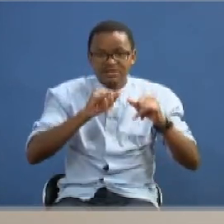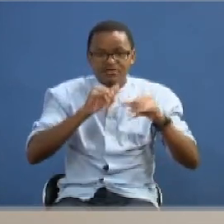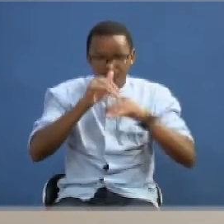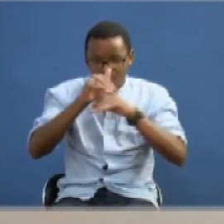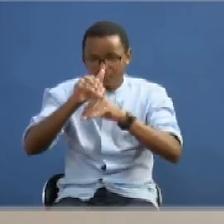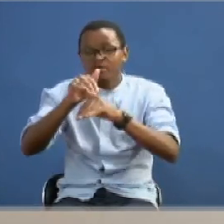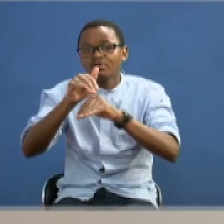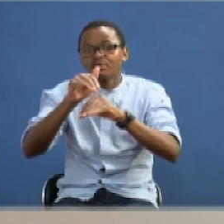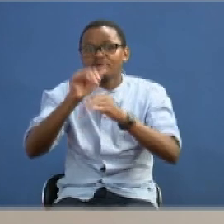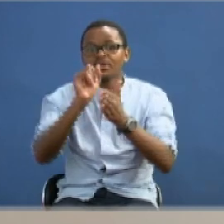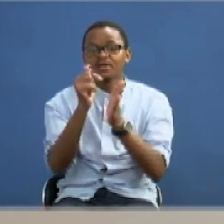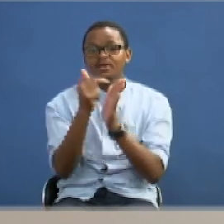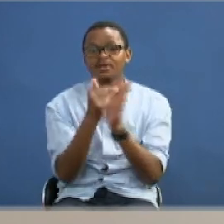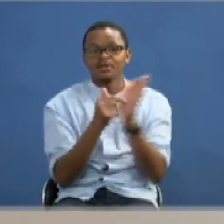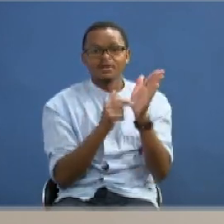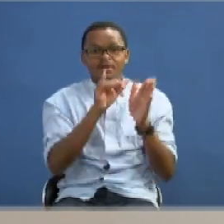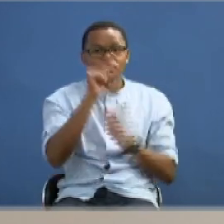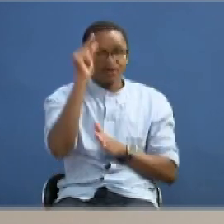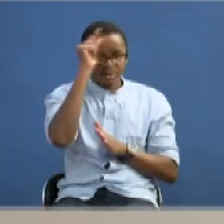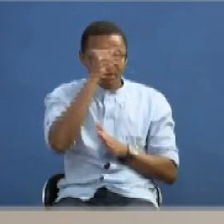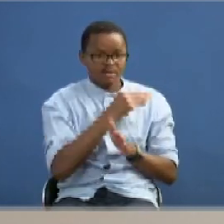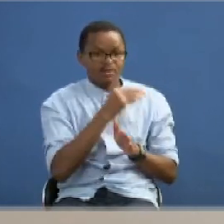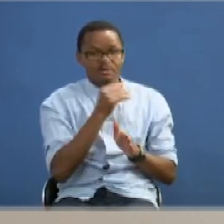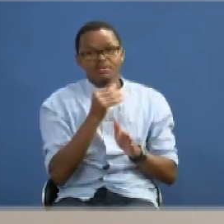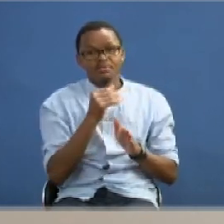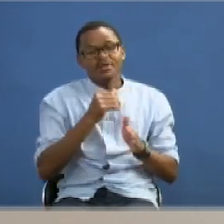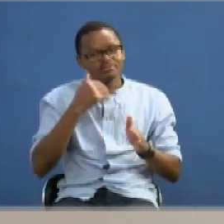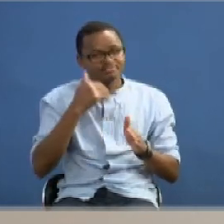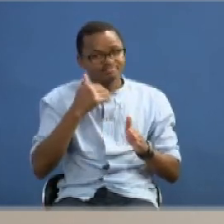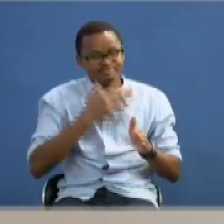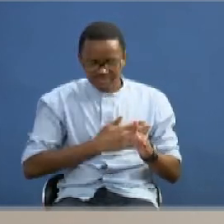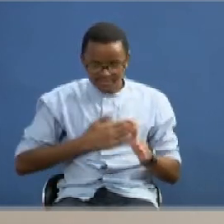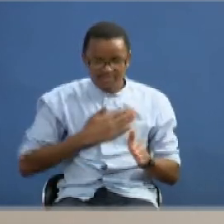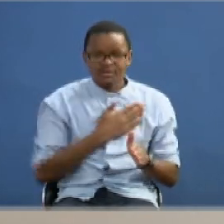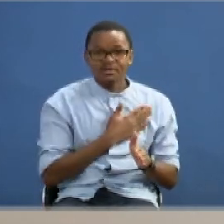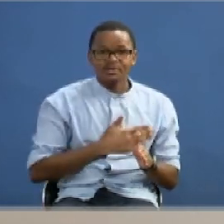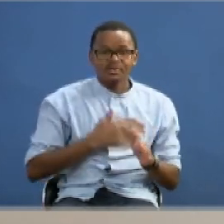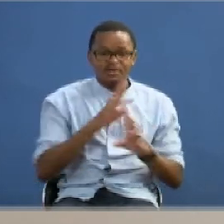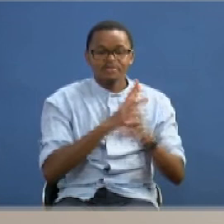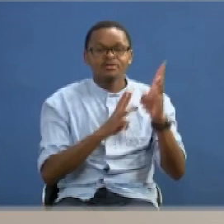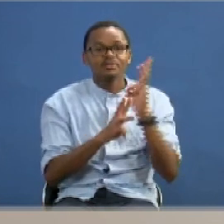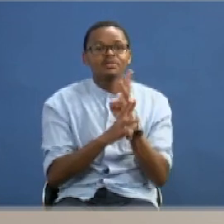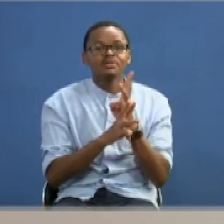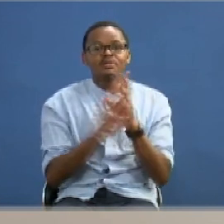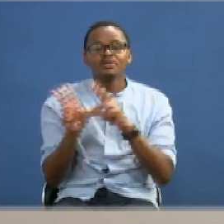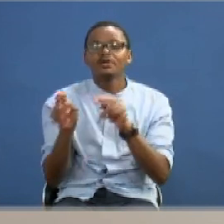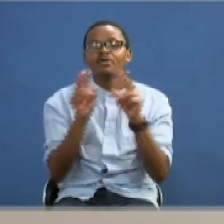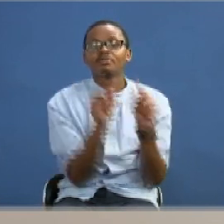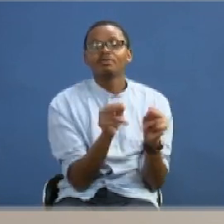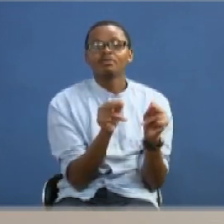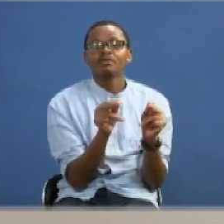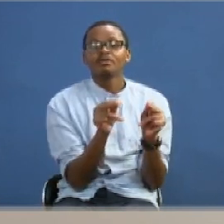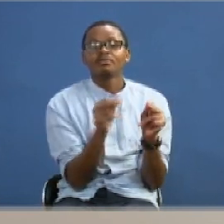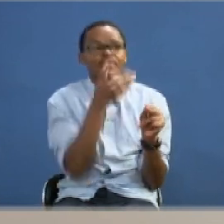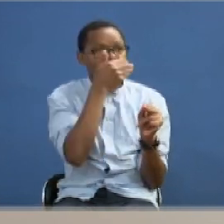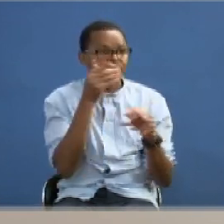follow the directives that have been issued by government, and be patient as the world normalizes. Right.